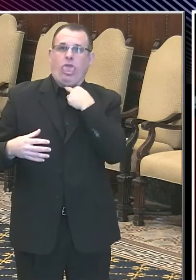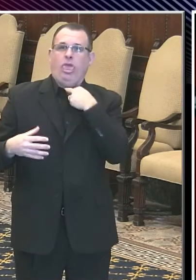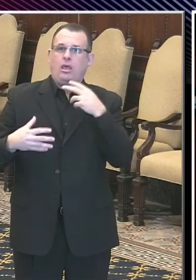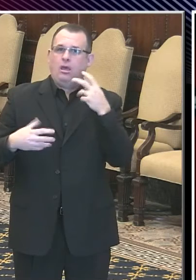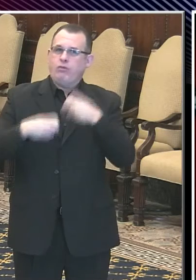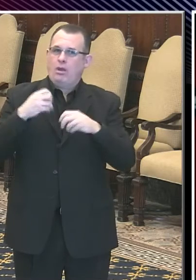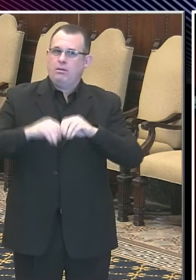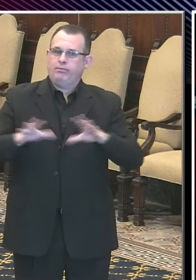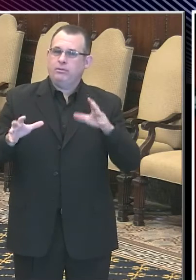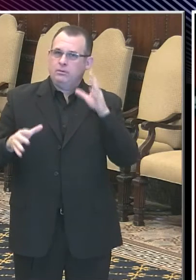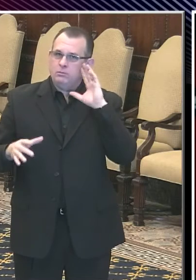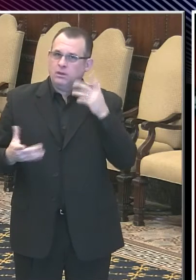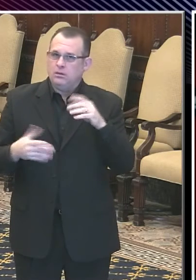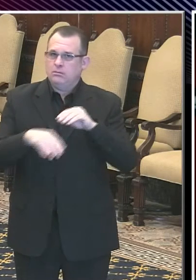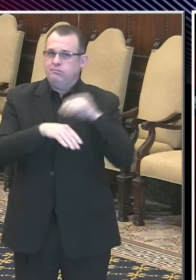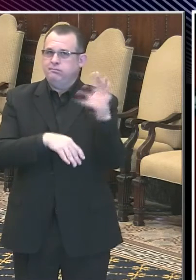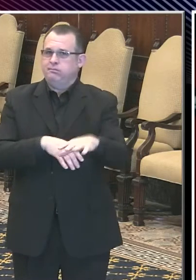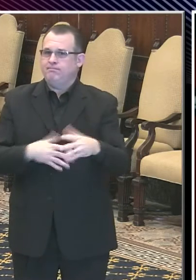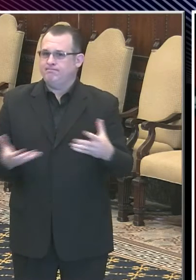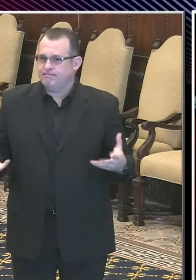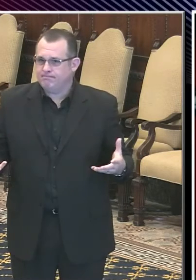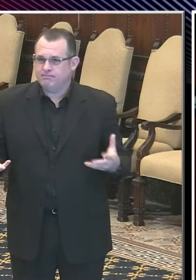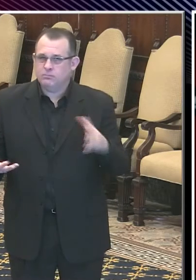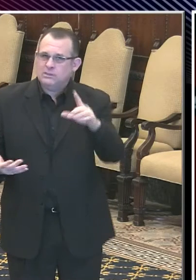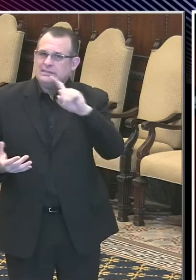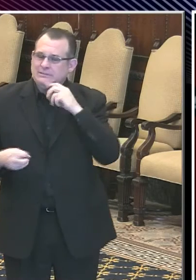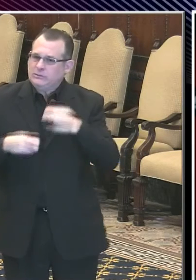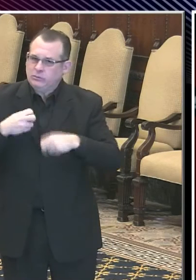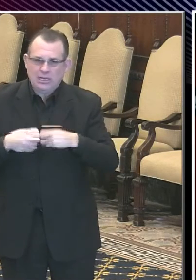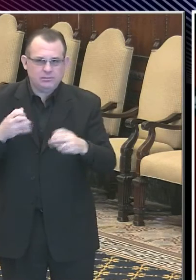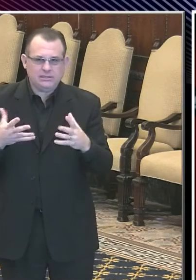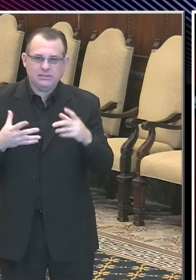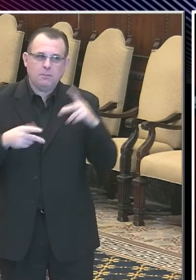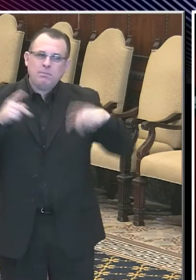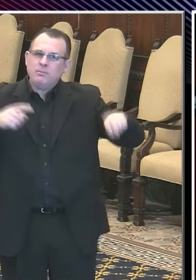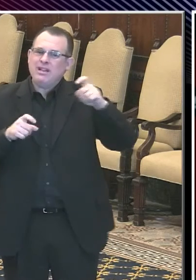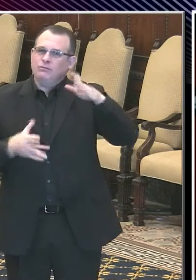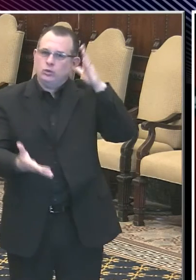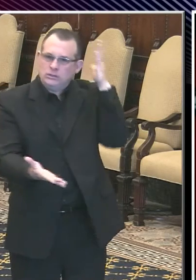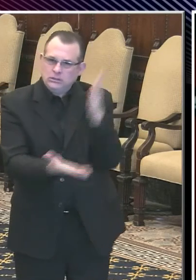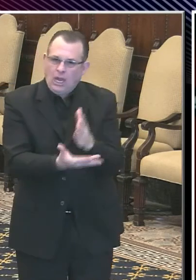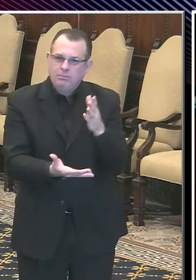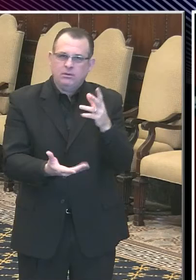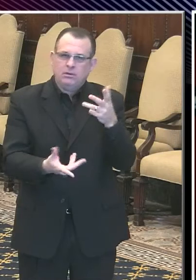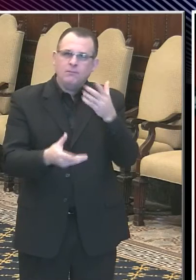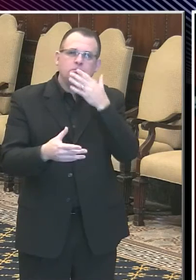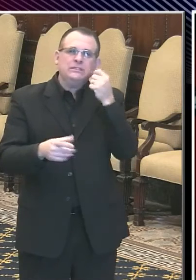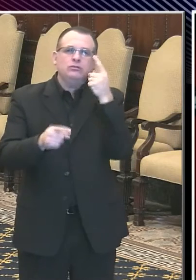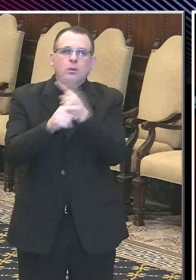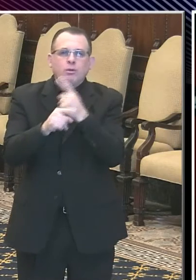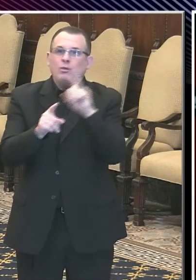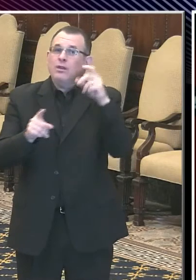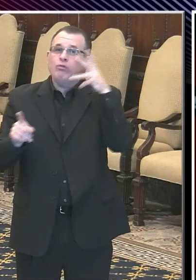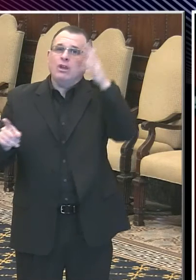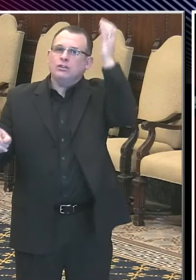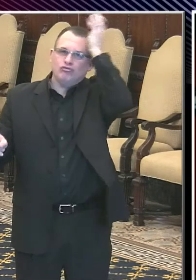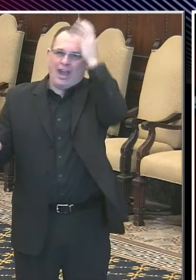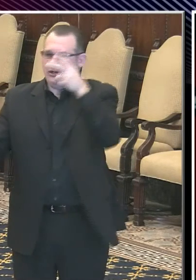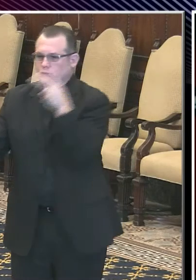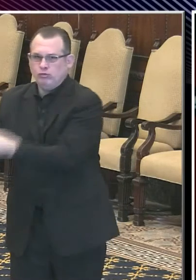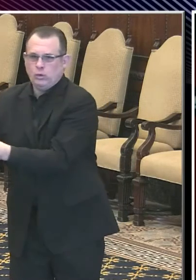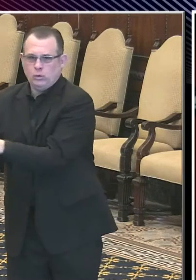people this way and in other ways to make sure that they understand that's not what to do. You put it in the trash can and put it out to the curb.